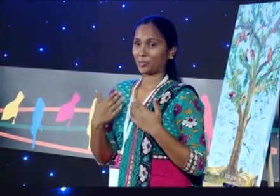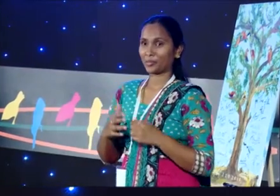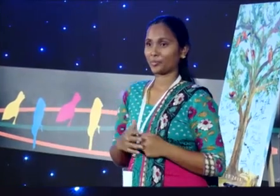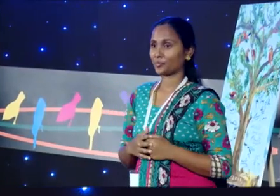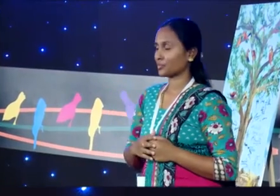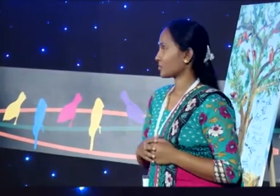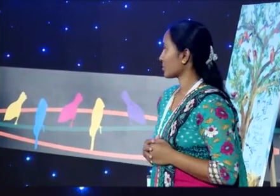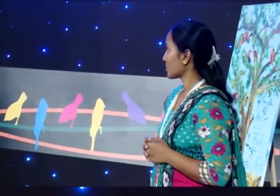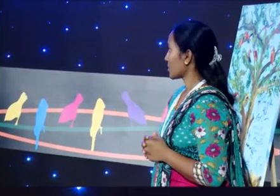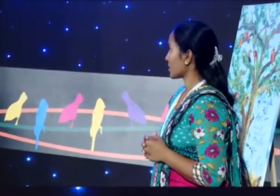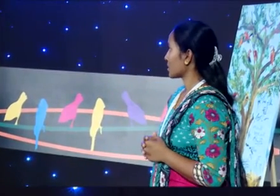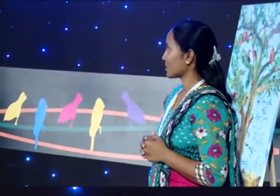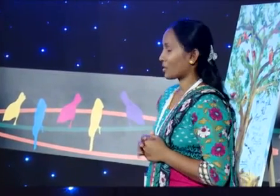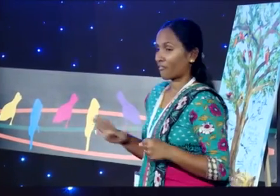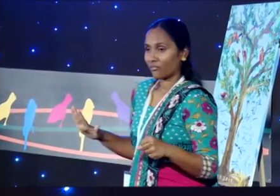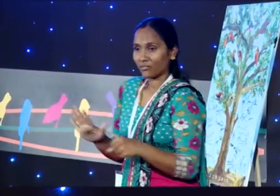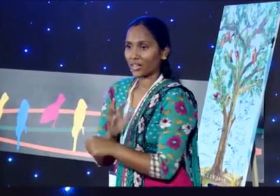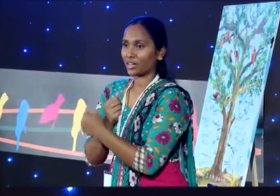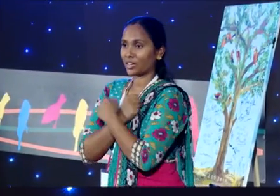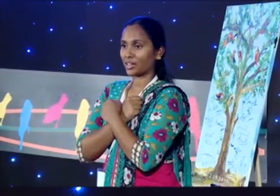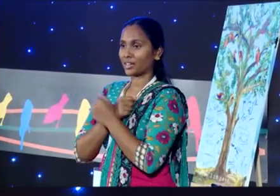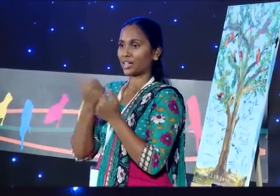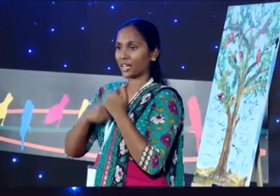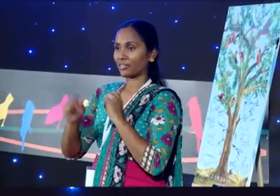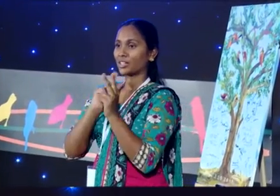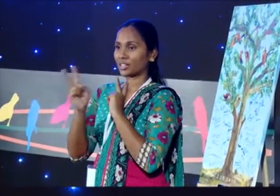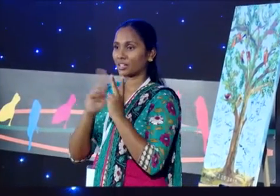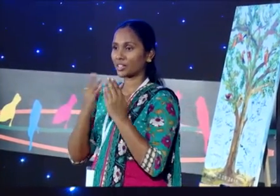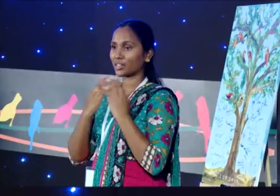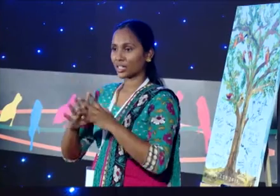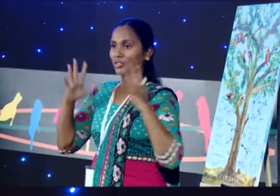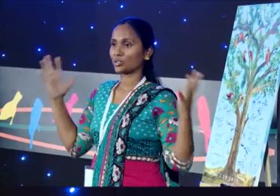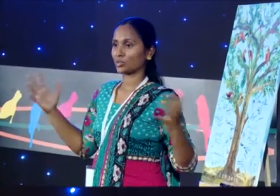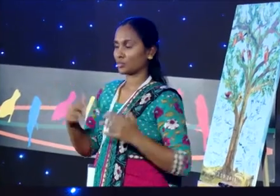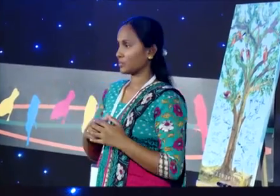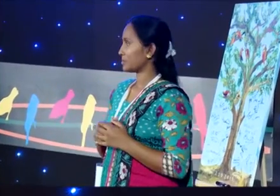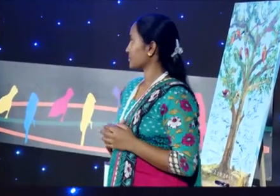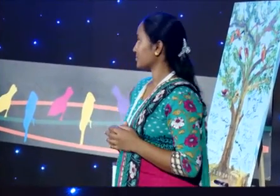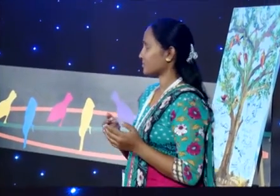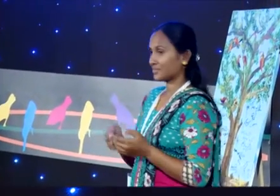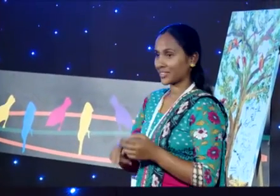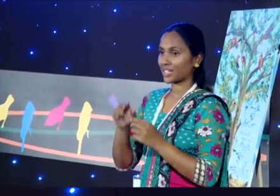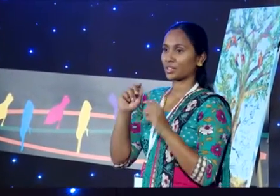blown away. Totally loved every session. So thank you, everybody, for making this happen.